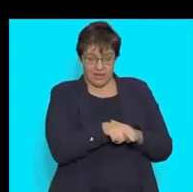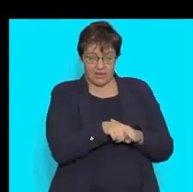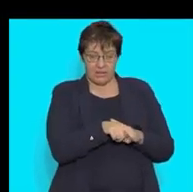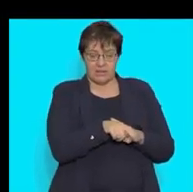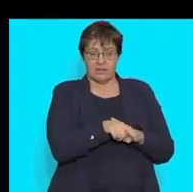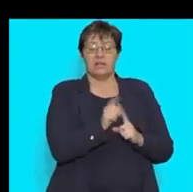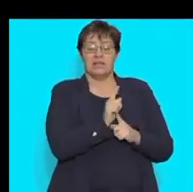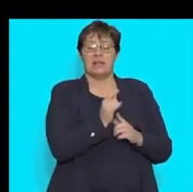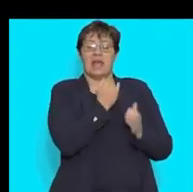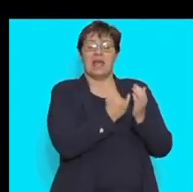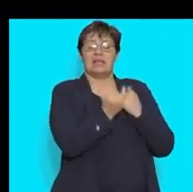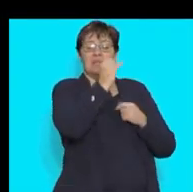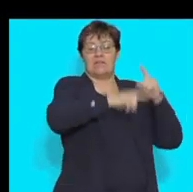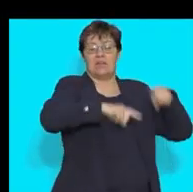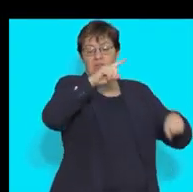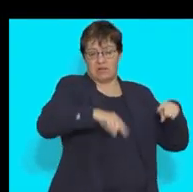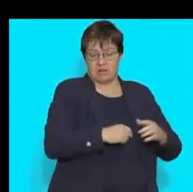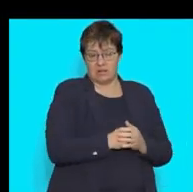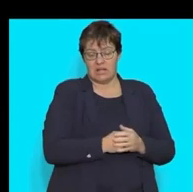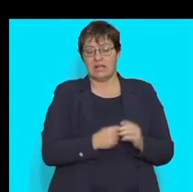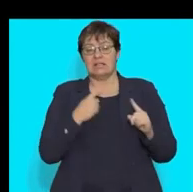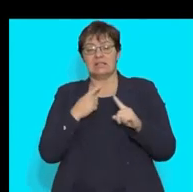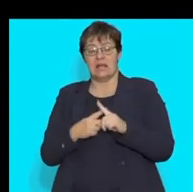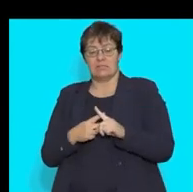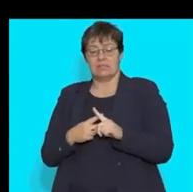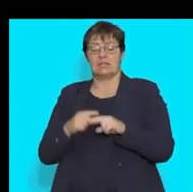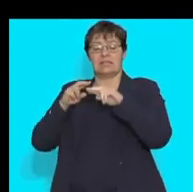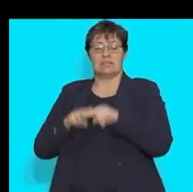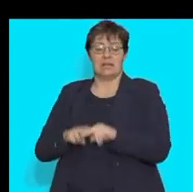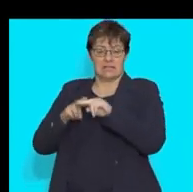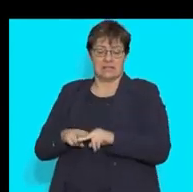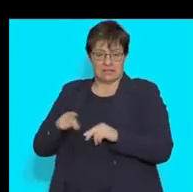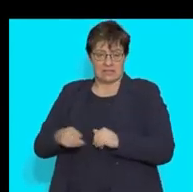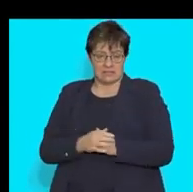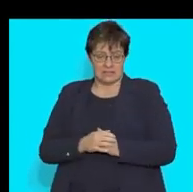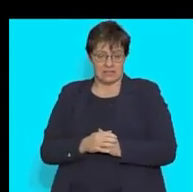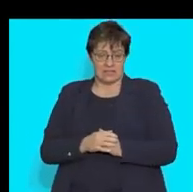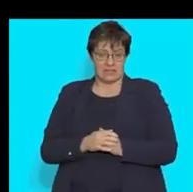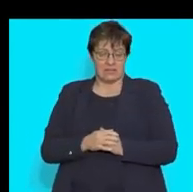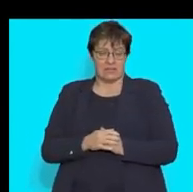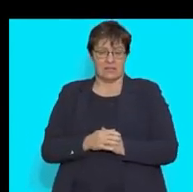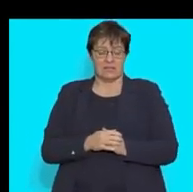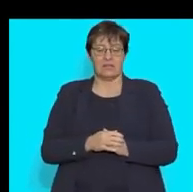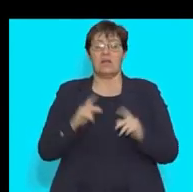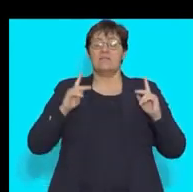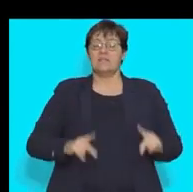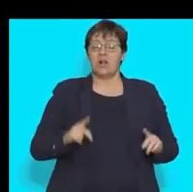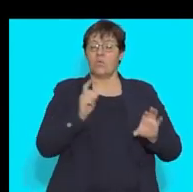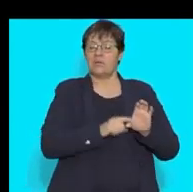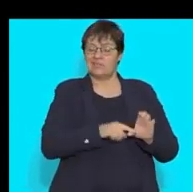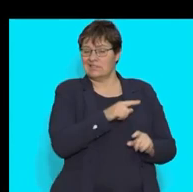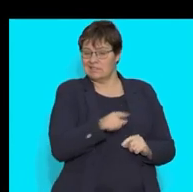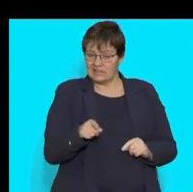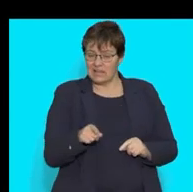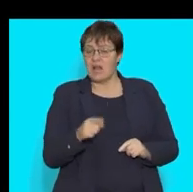actually the independent variable multiplied by the dependent variable. And if that comes to a physical quantity,